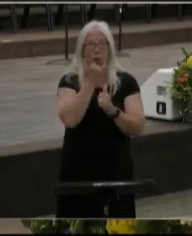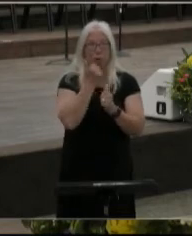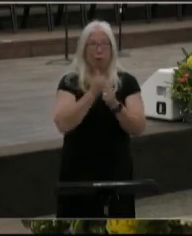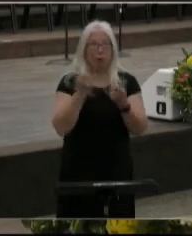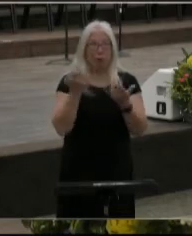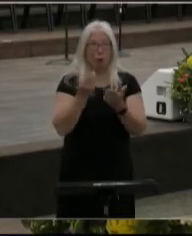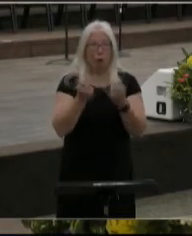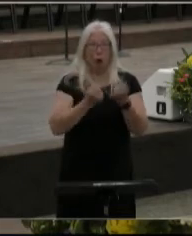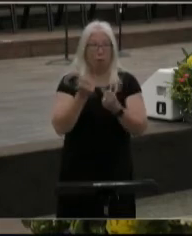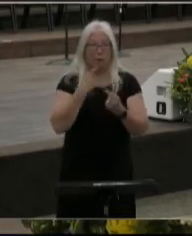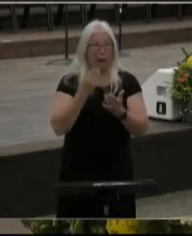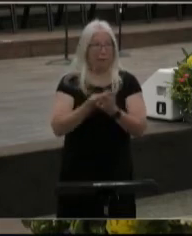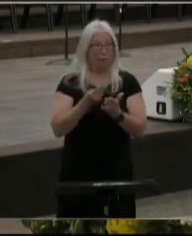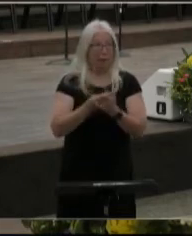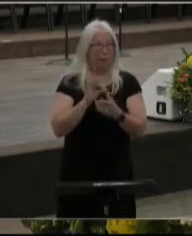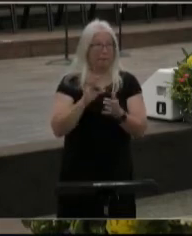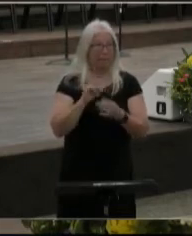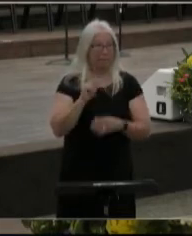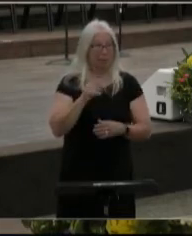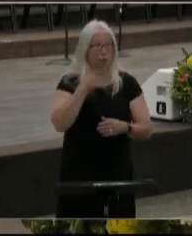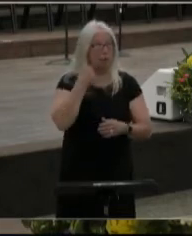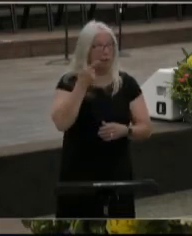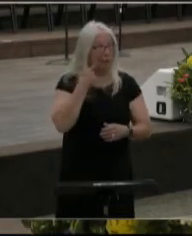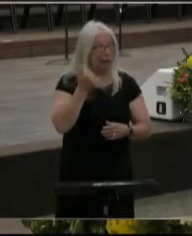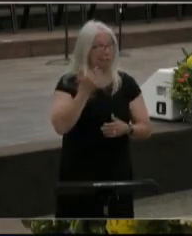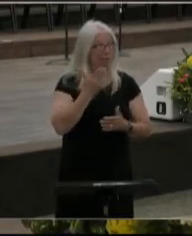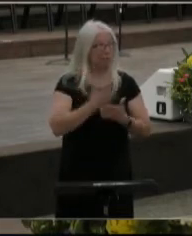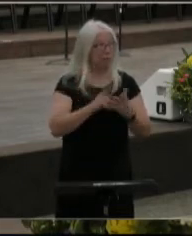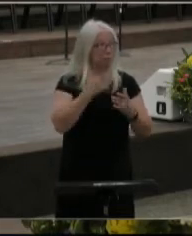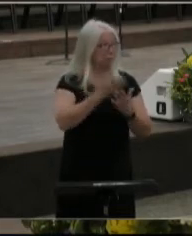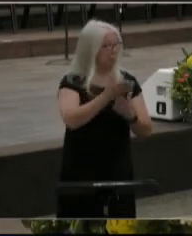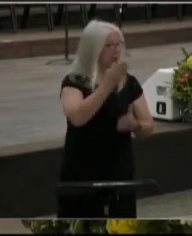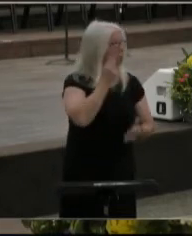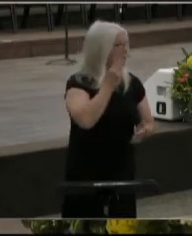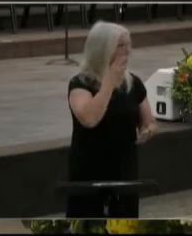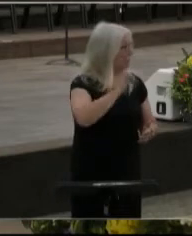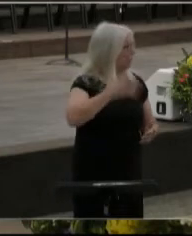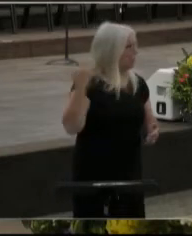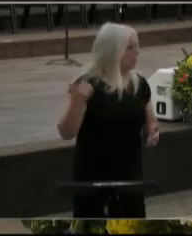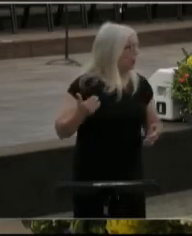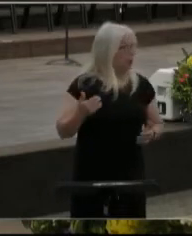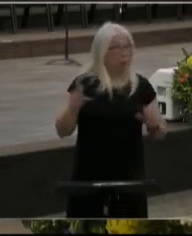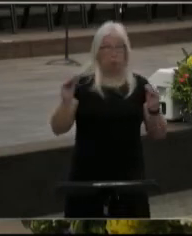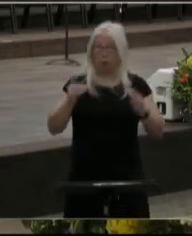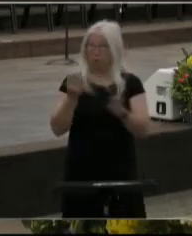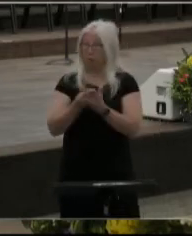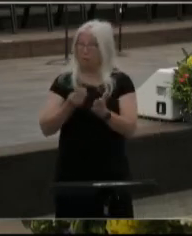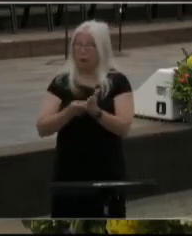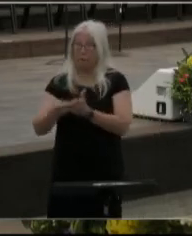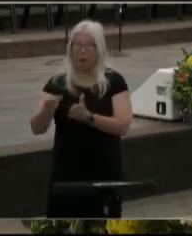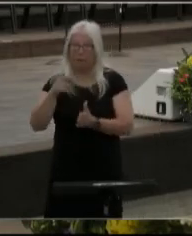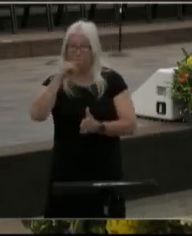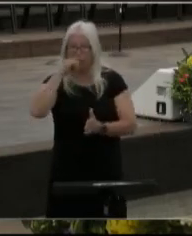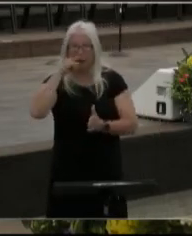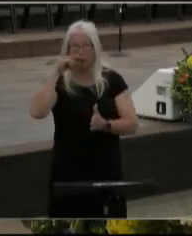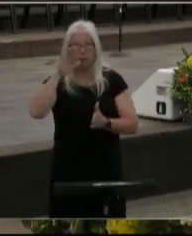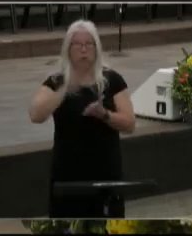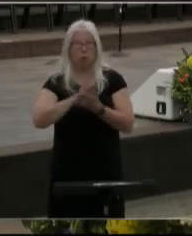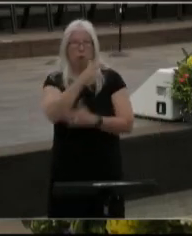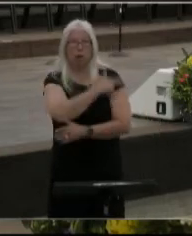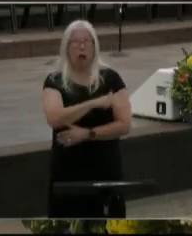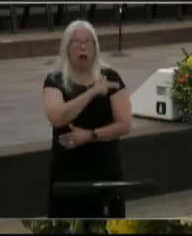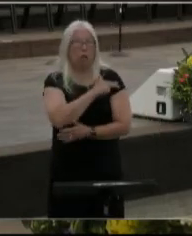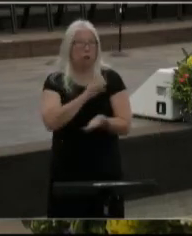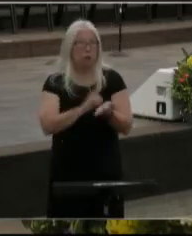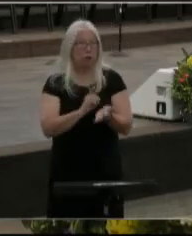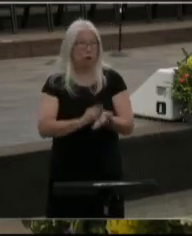didn't have the money. You would laugh. Some of y'all have been there. Well, you didn't have the money to pay for your kids going to the hospital or